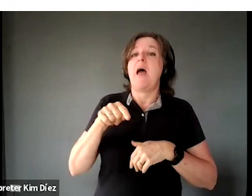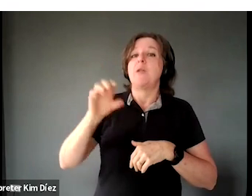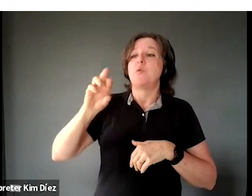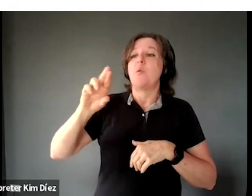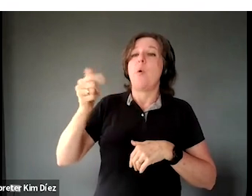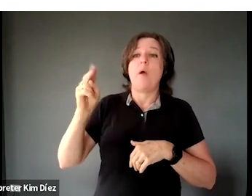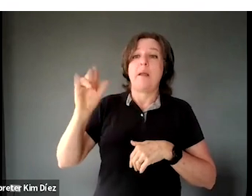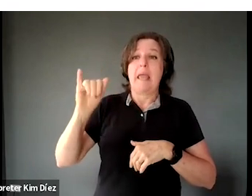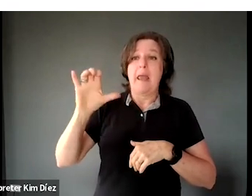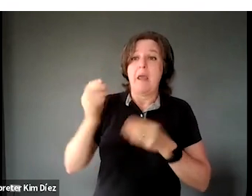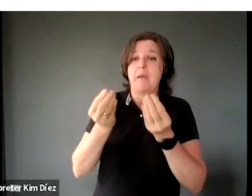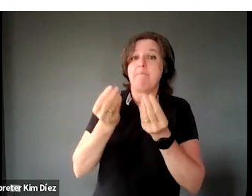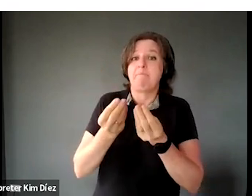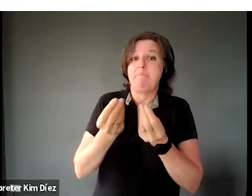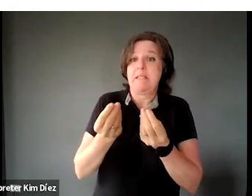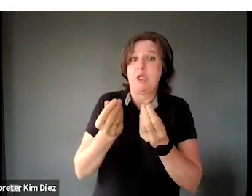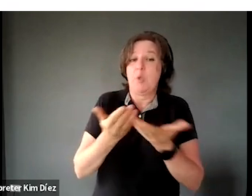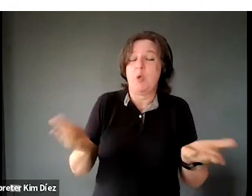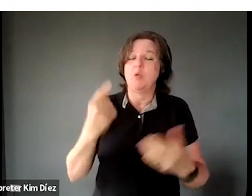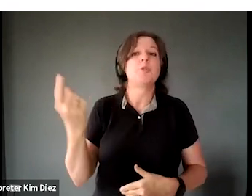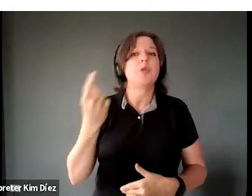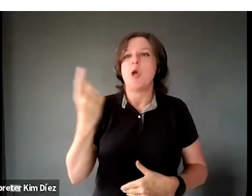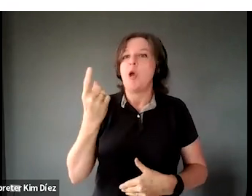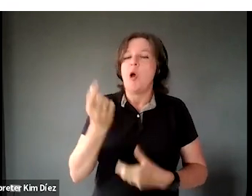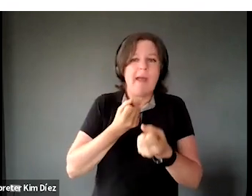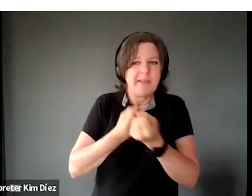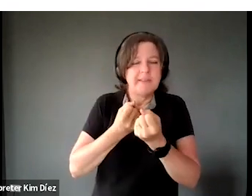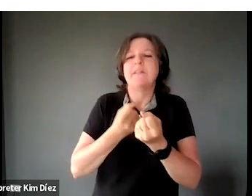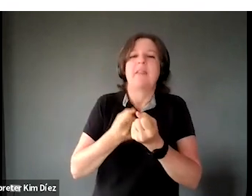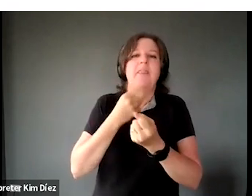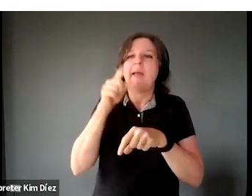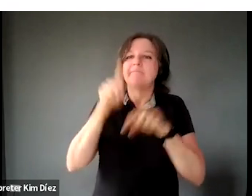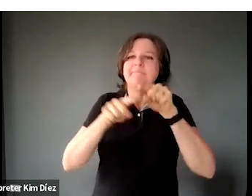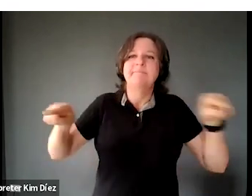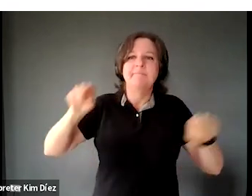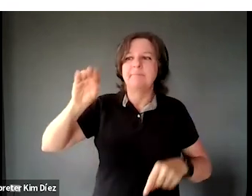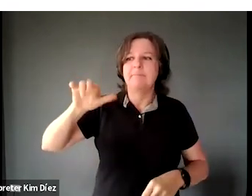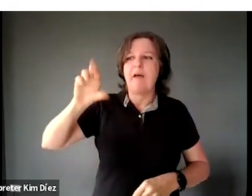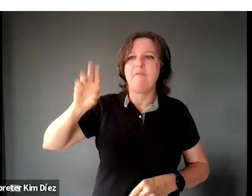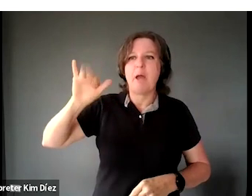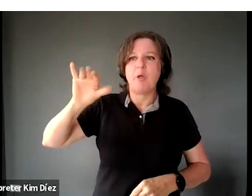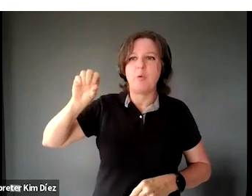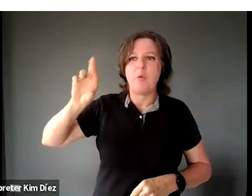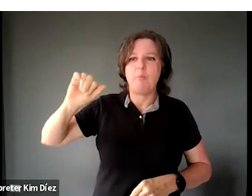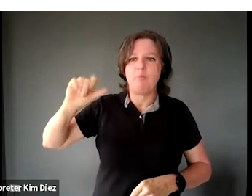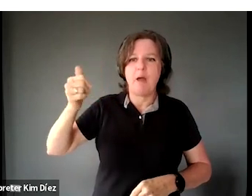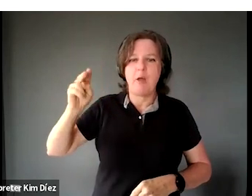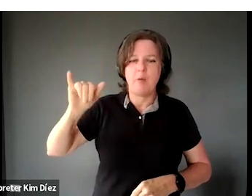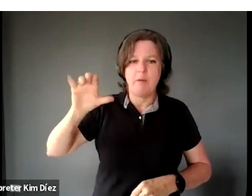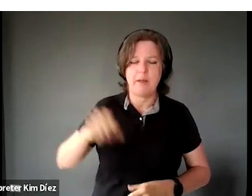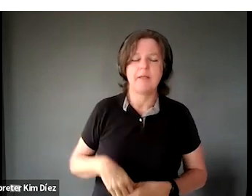is organic matter. And organic matter will always help with the increase of the microbial